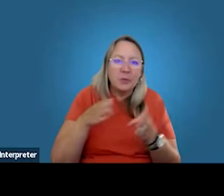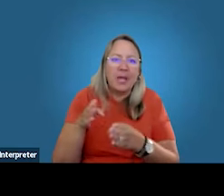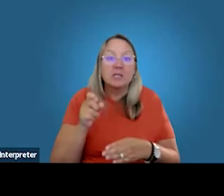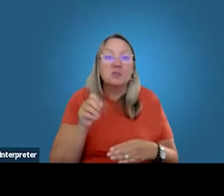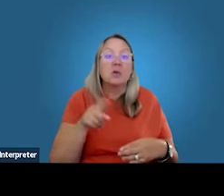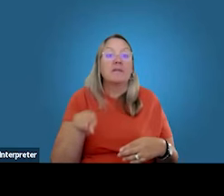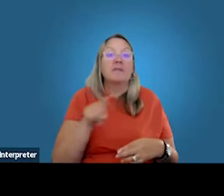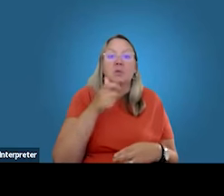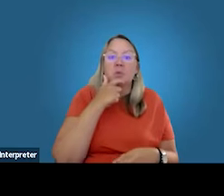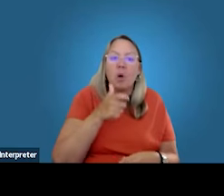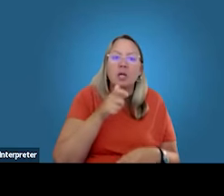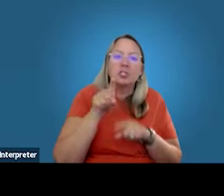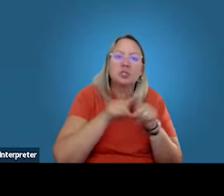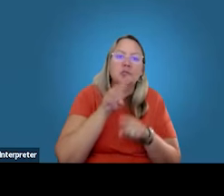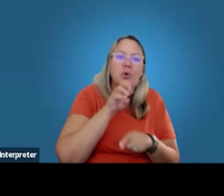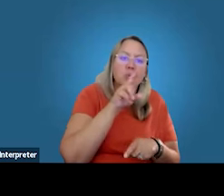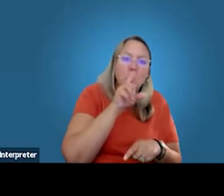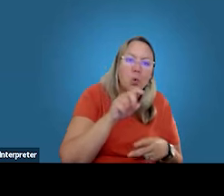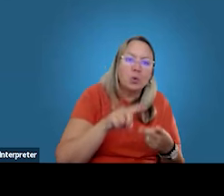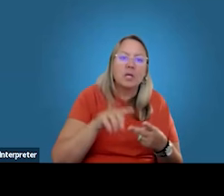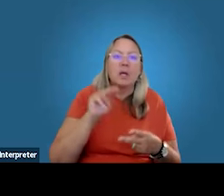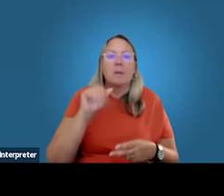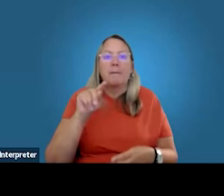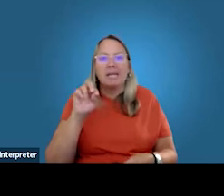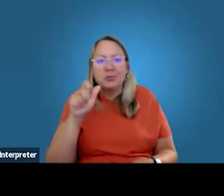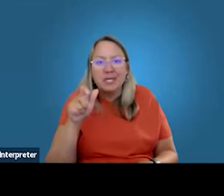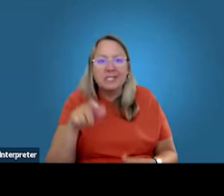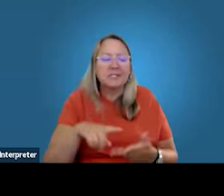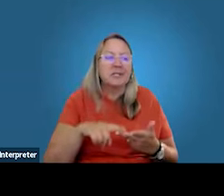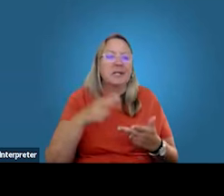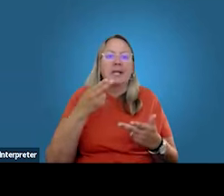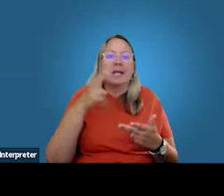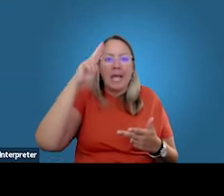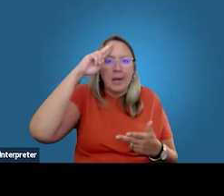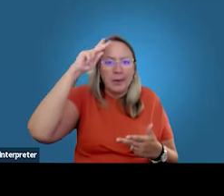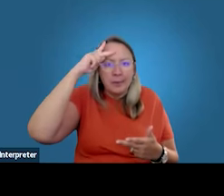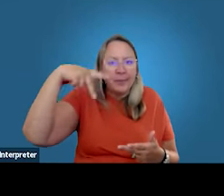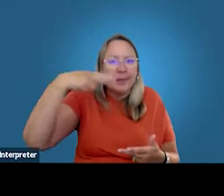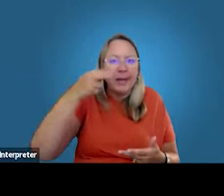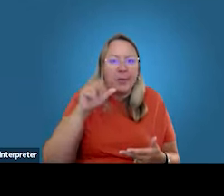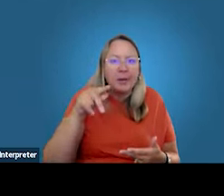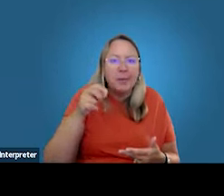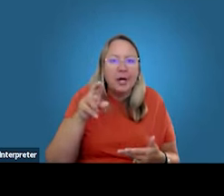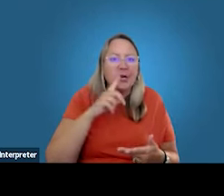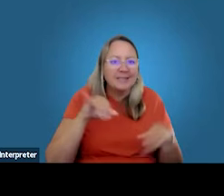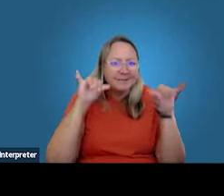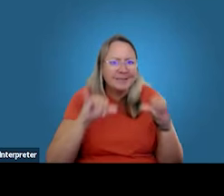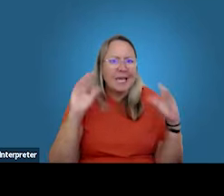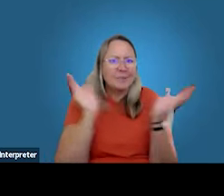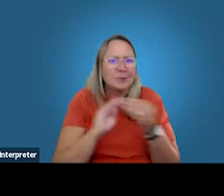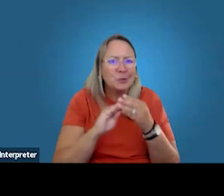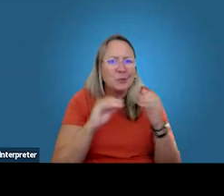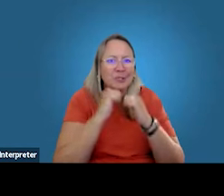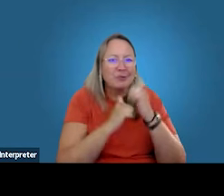if you were to watch Star Wars, if you were to watch Matrix, if you were to watch Harry Potter, they are all actually the same story